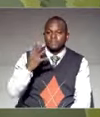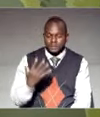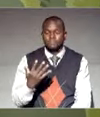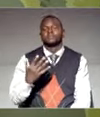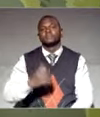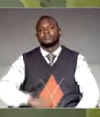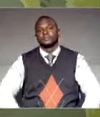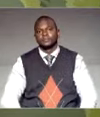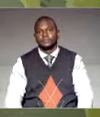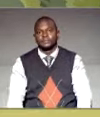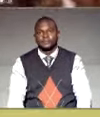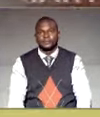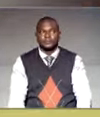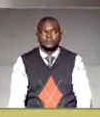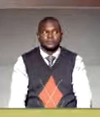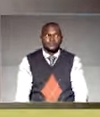November 1885.